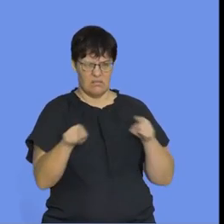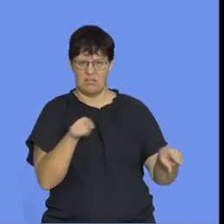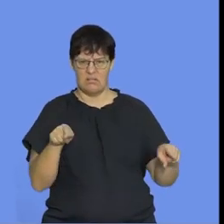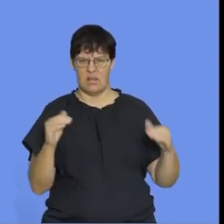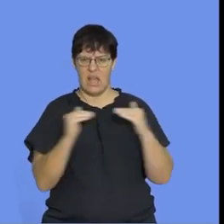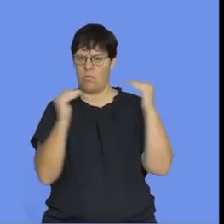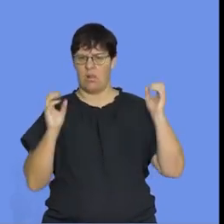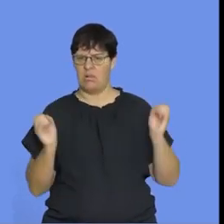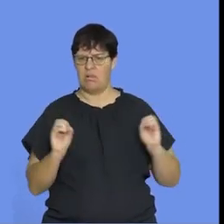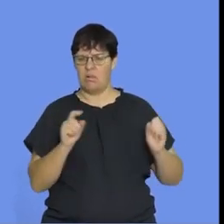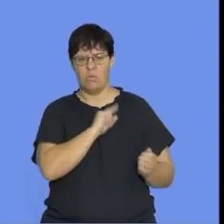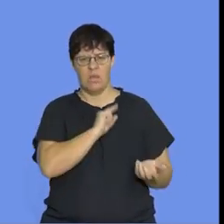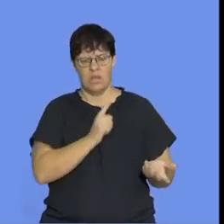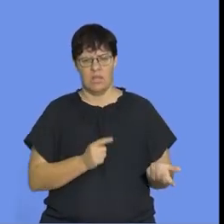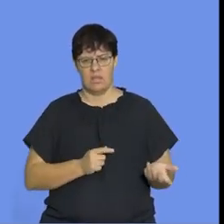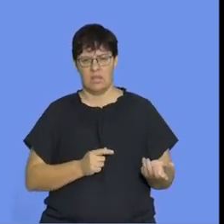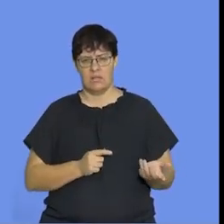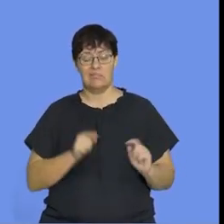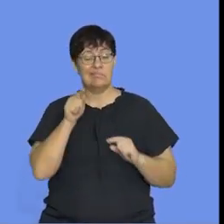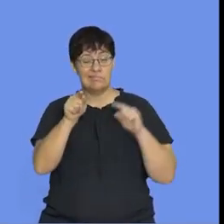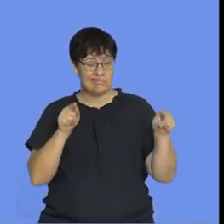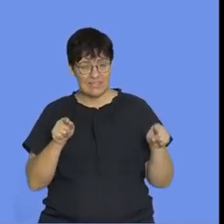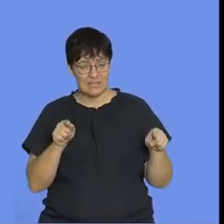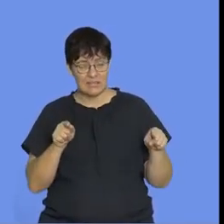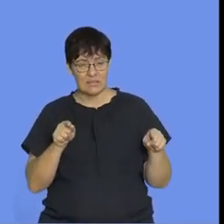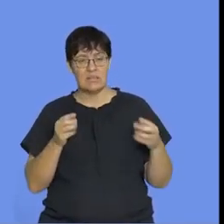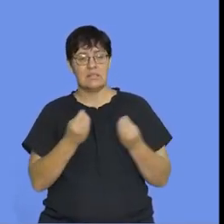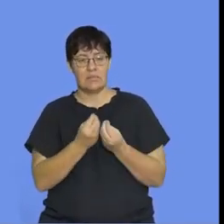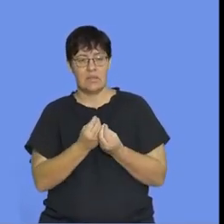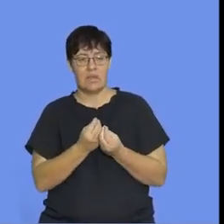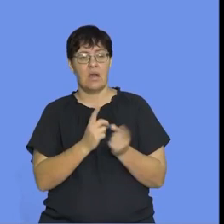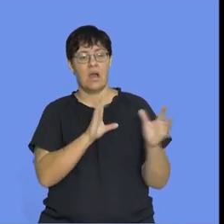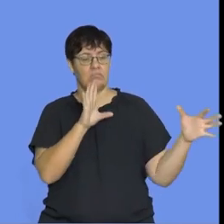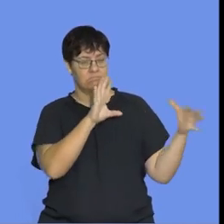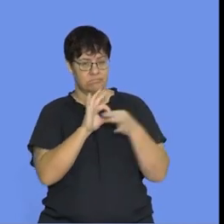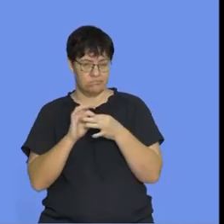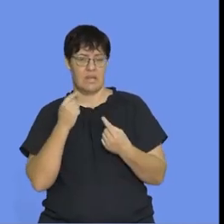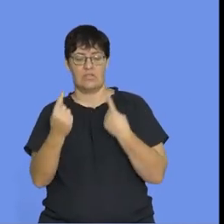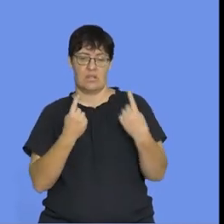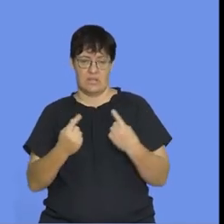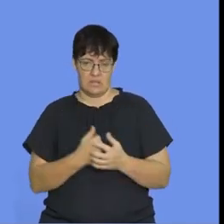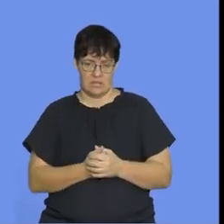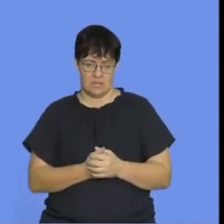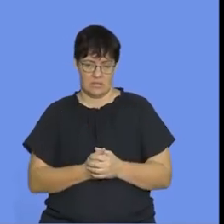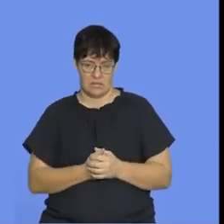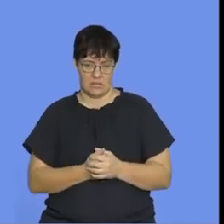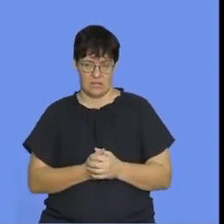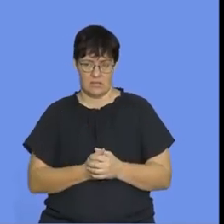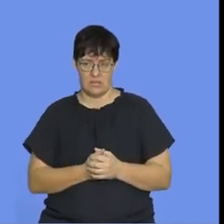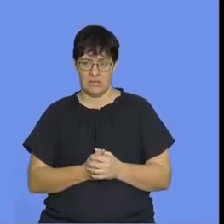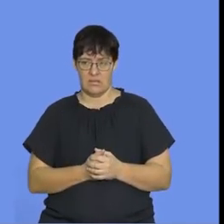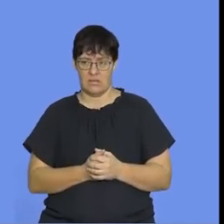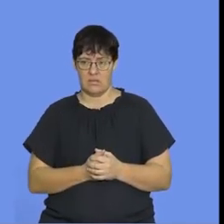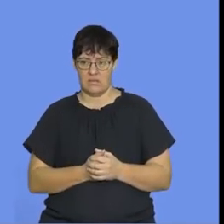remain the same, because these substances, they actually react with each other in fixed ratios. Okay, so if we go back to